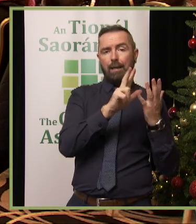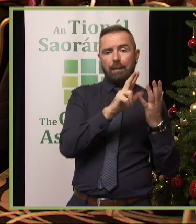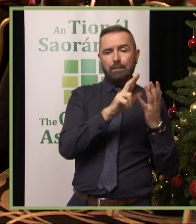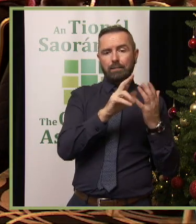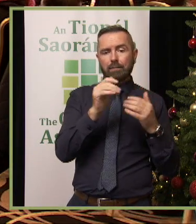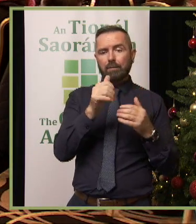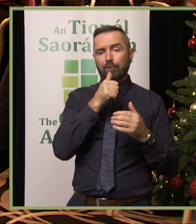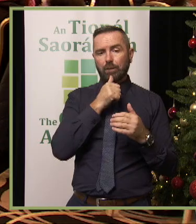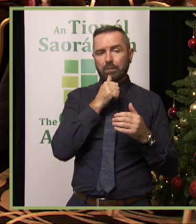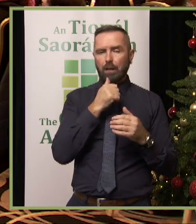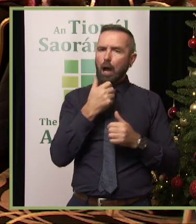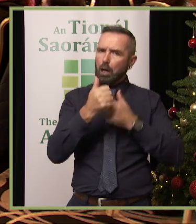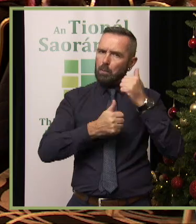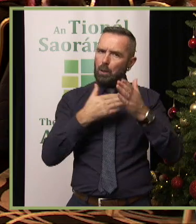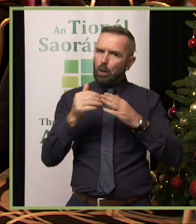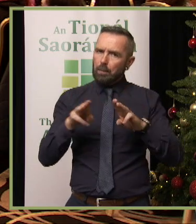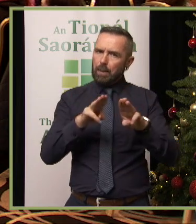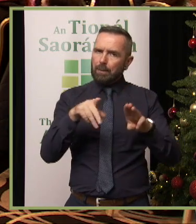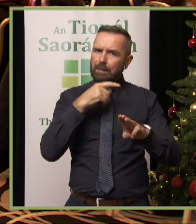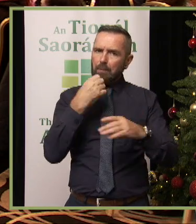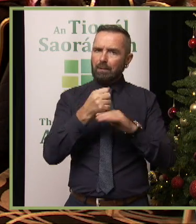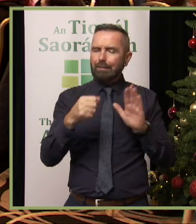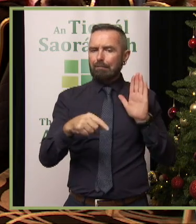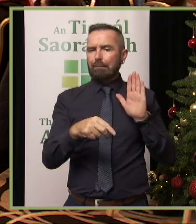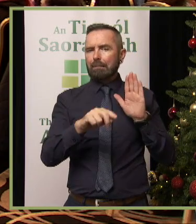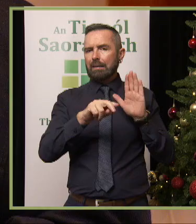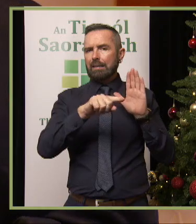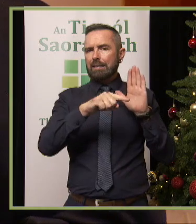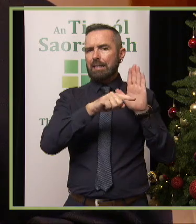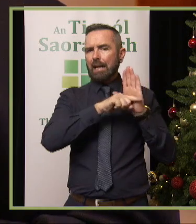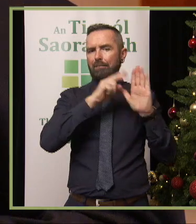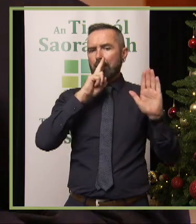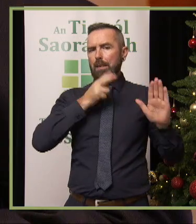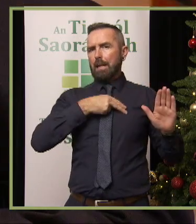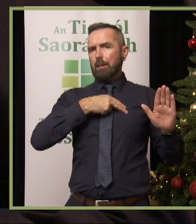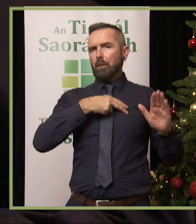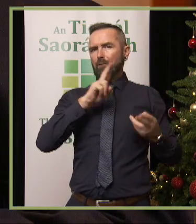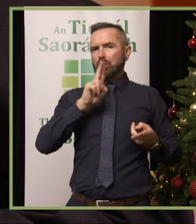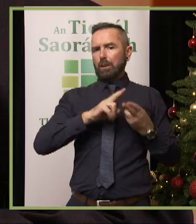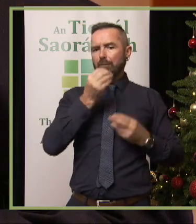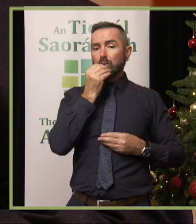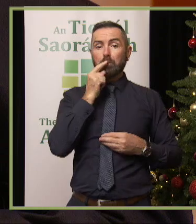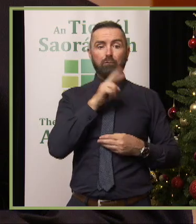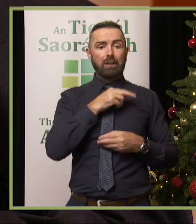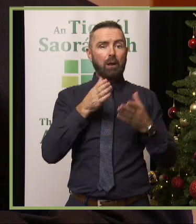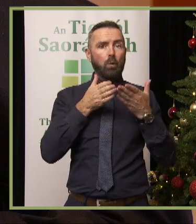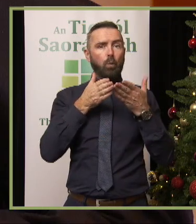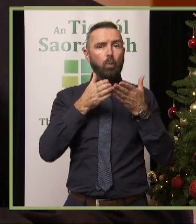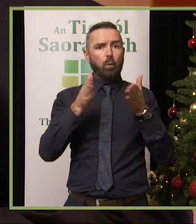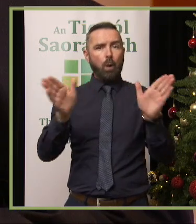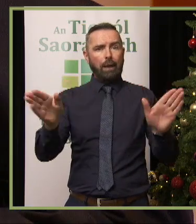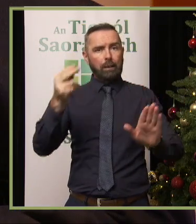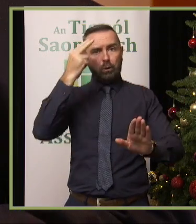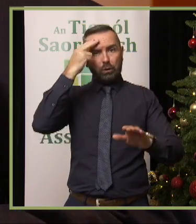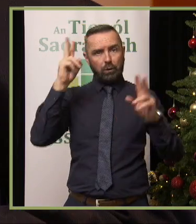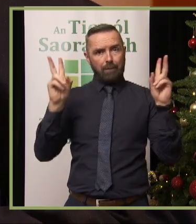people are saying about the negativity, potential negativity of cheap food policy, but it is a widely understood phrase, and